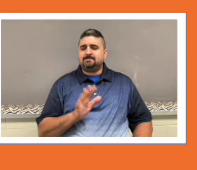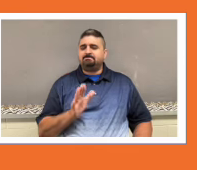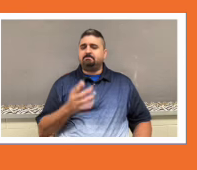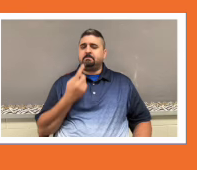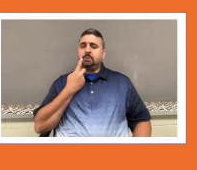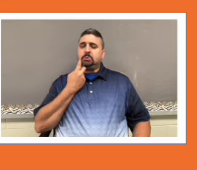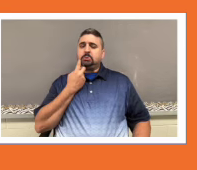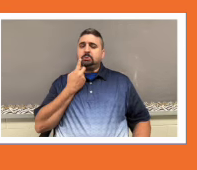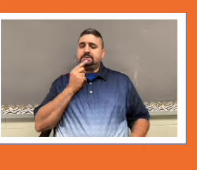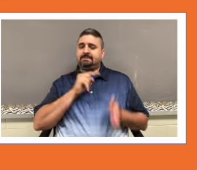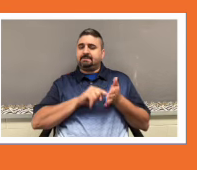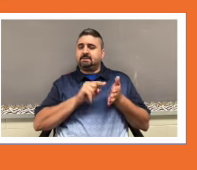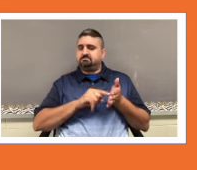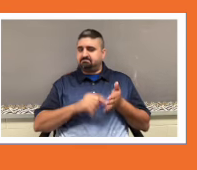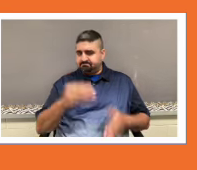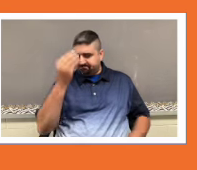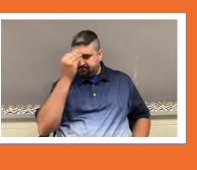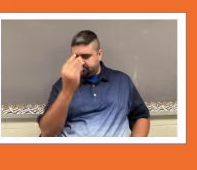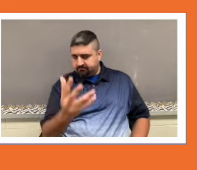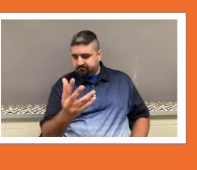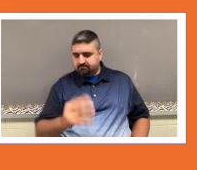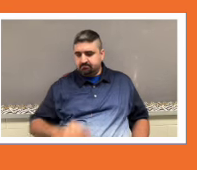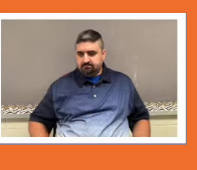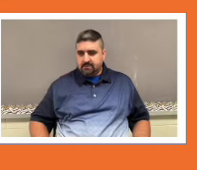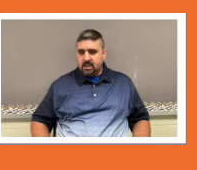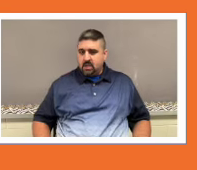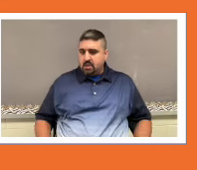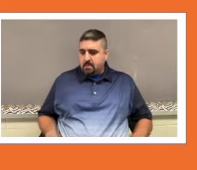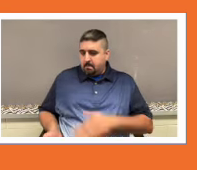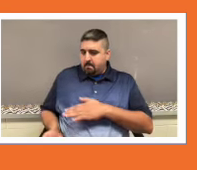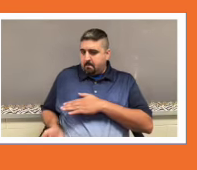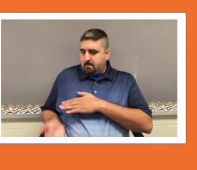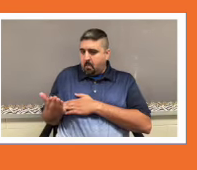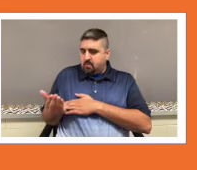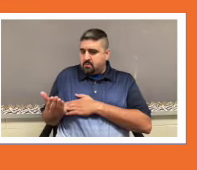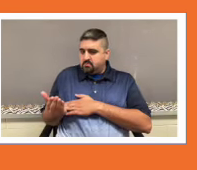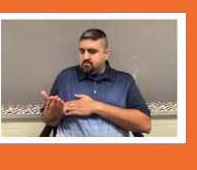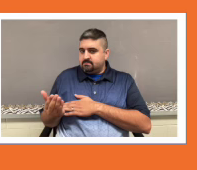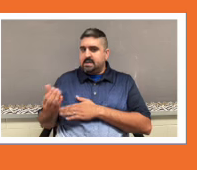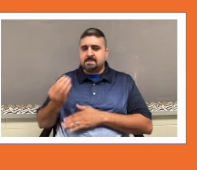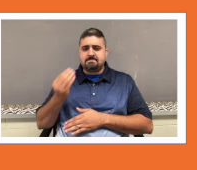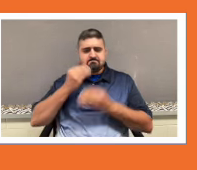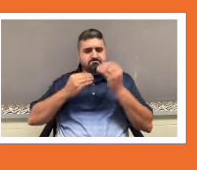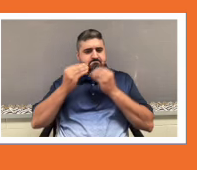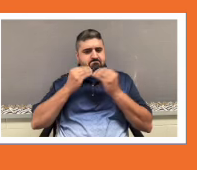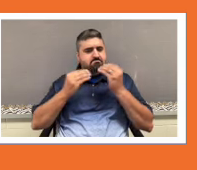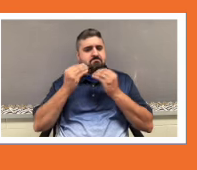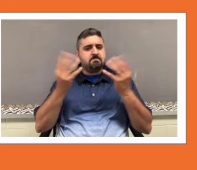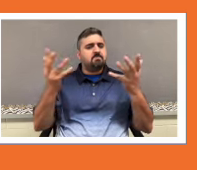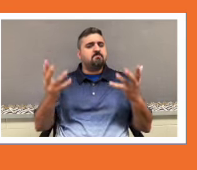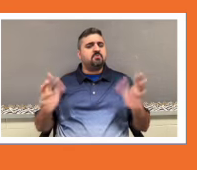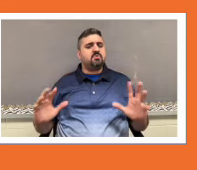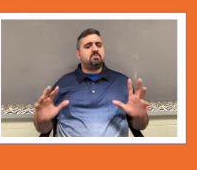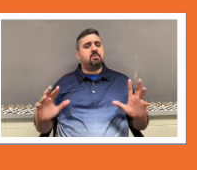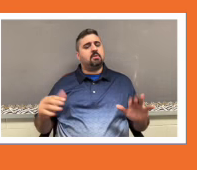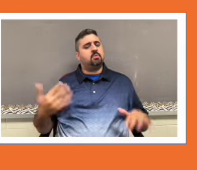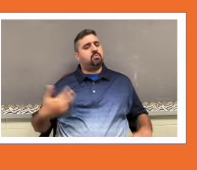Let me tell you about my last case. So, I had just eaten